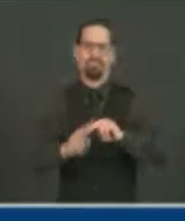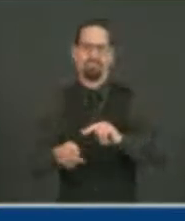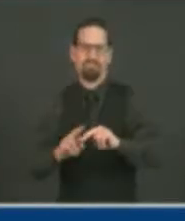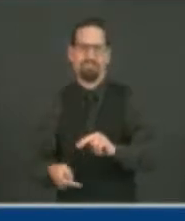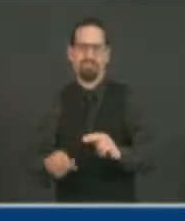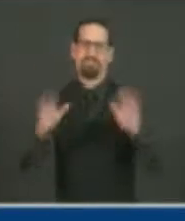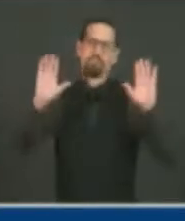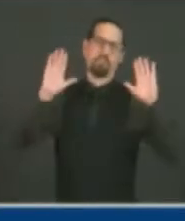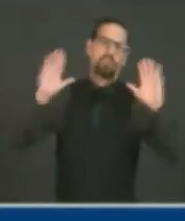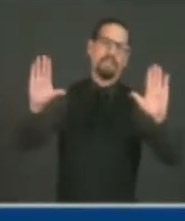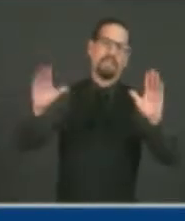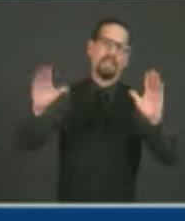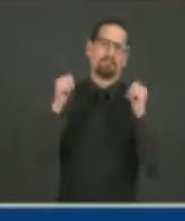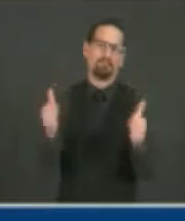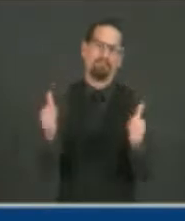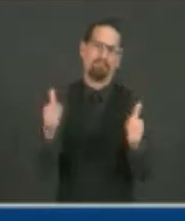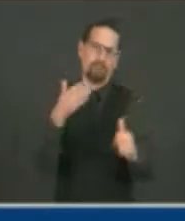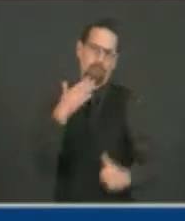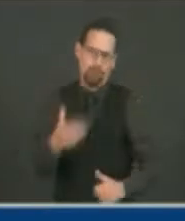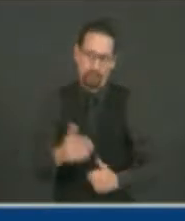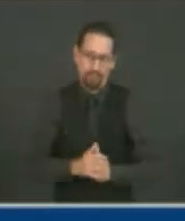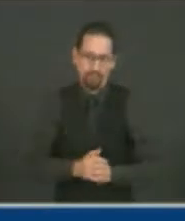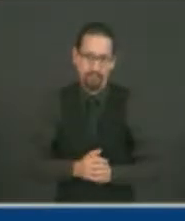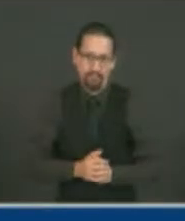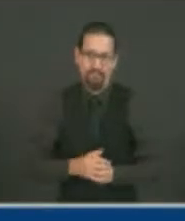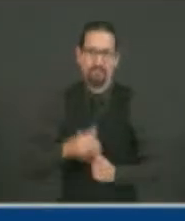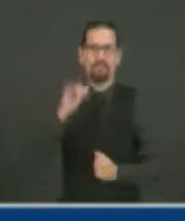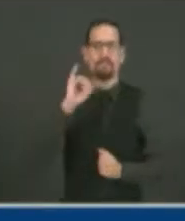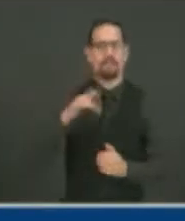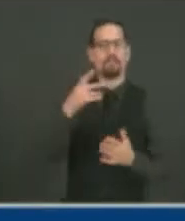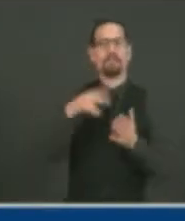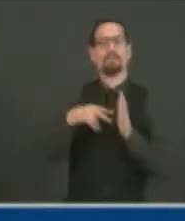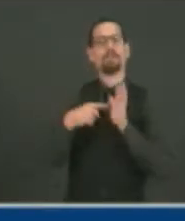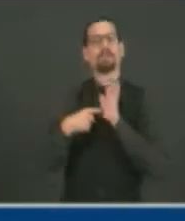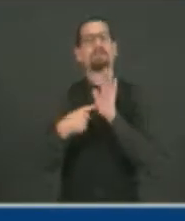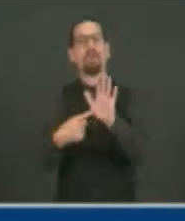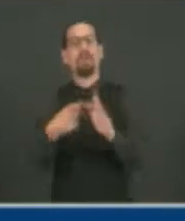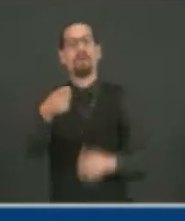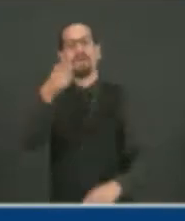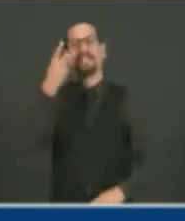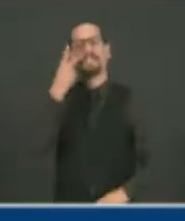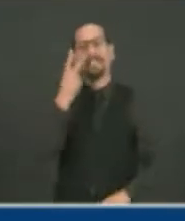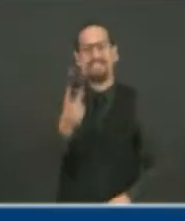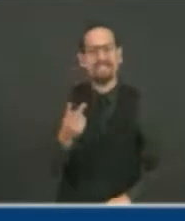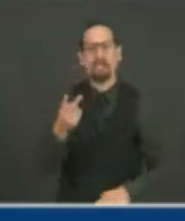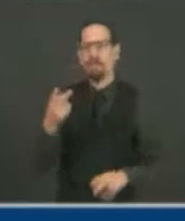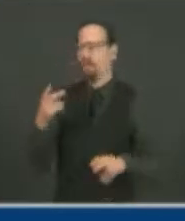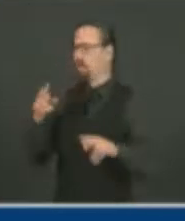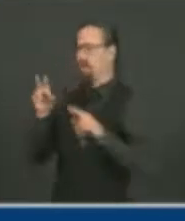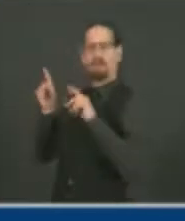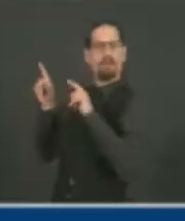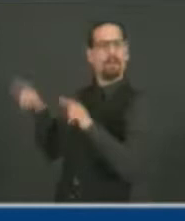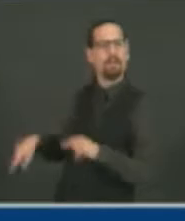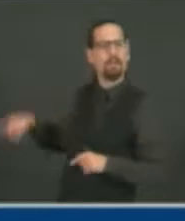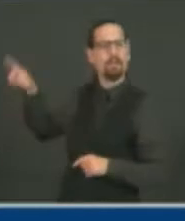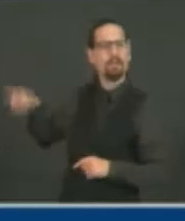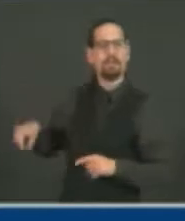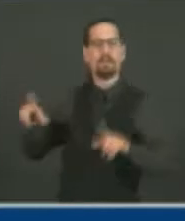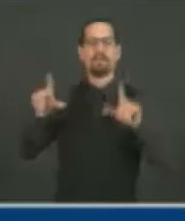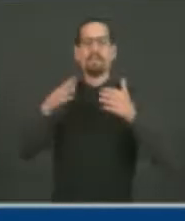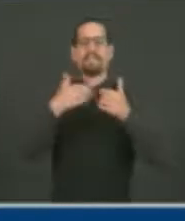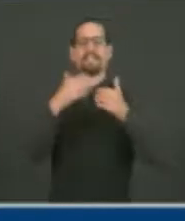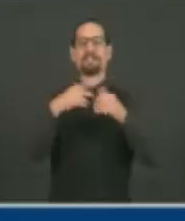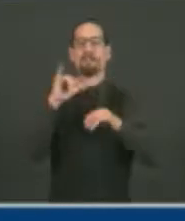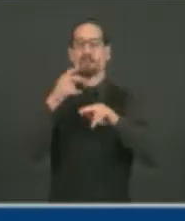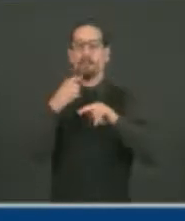and it just gives you a quick snapshot of where we've been, where we are, and the trend we'd like to continue to go in.